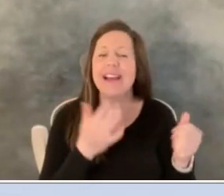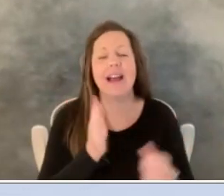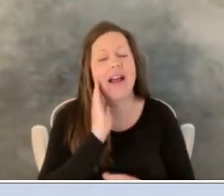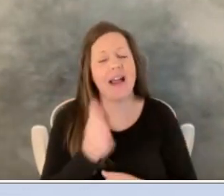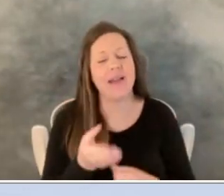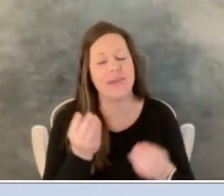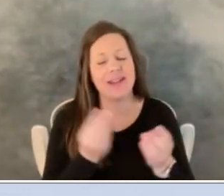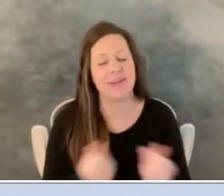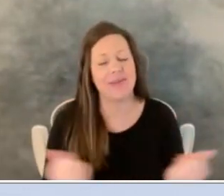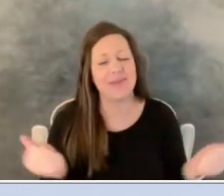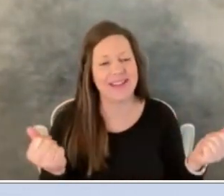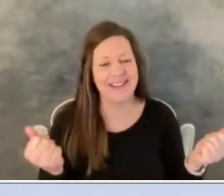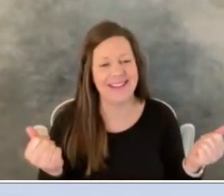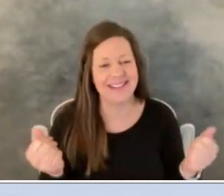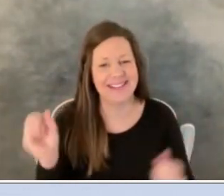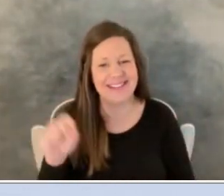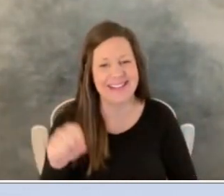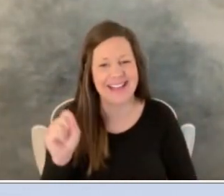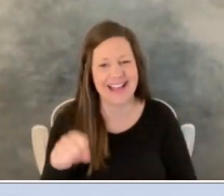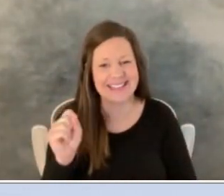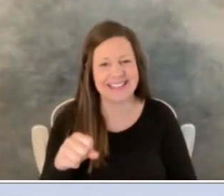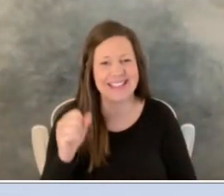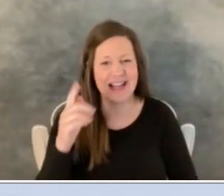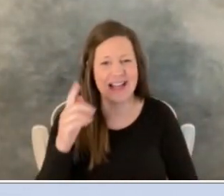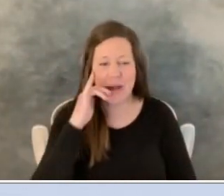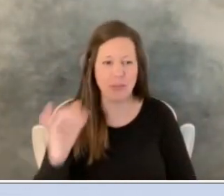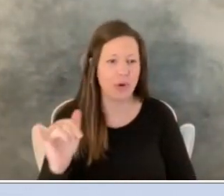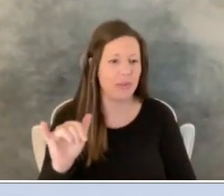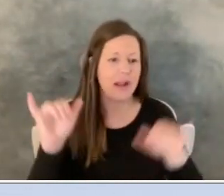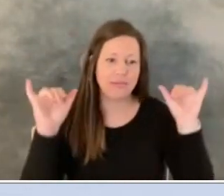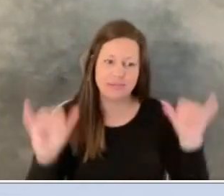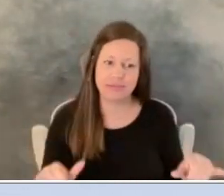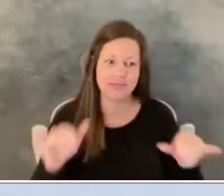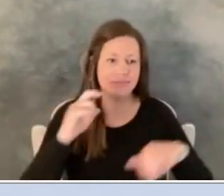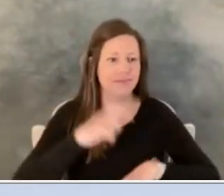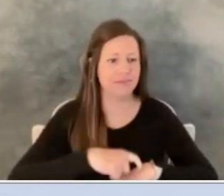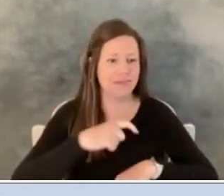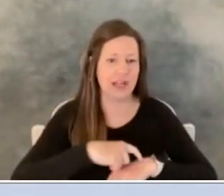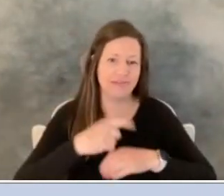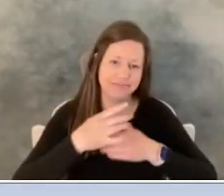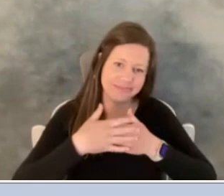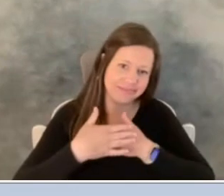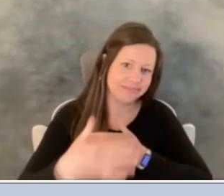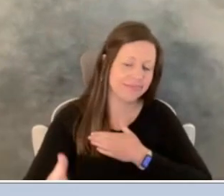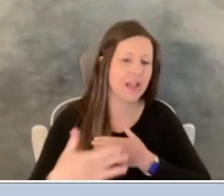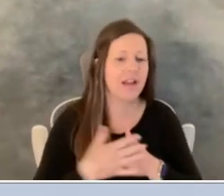it. Permanent standard time, the time we have in winters, studies have